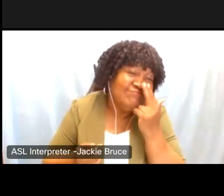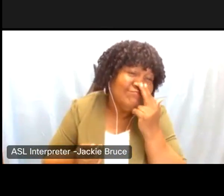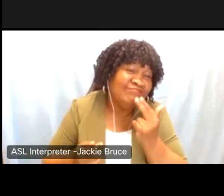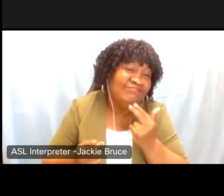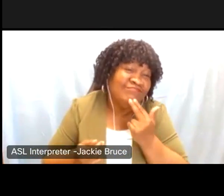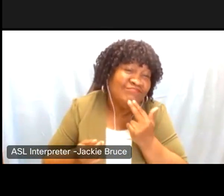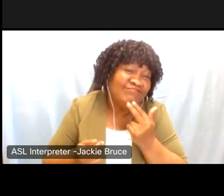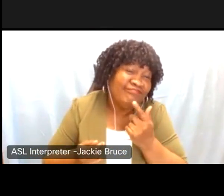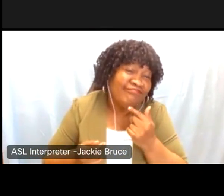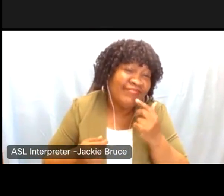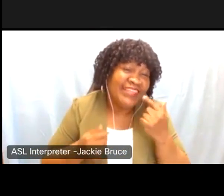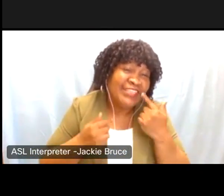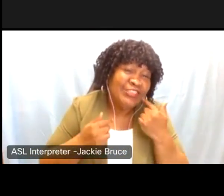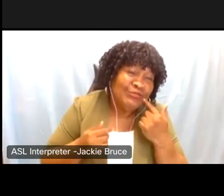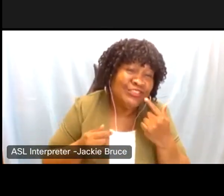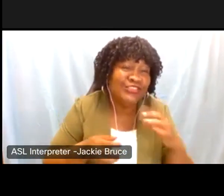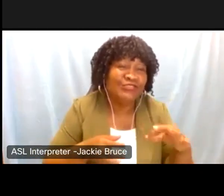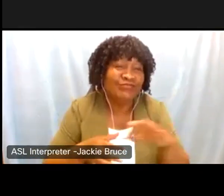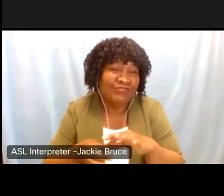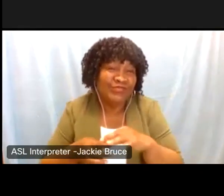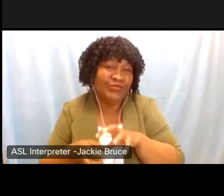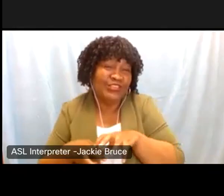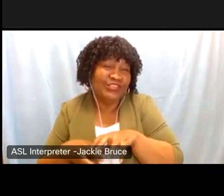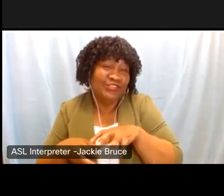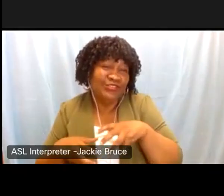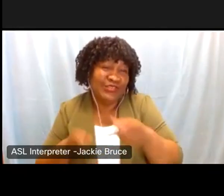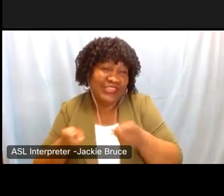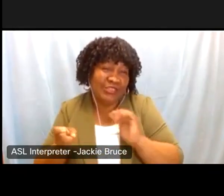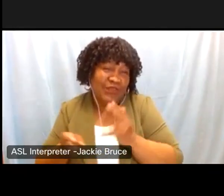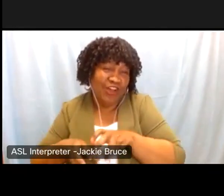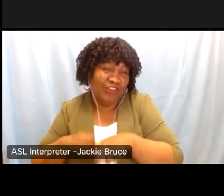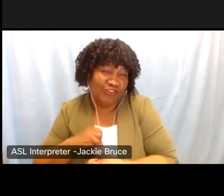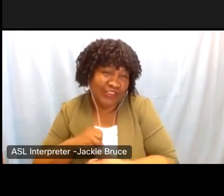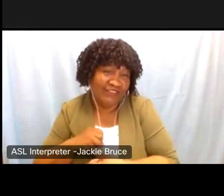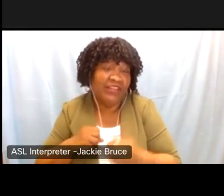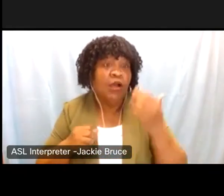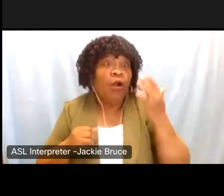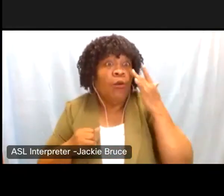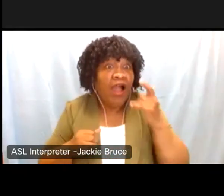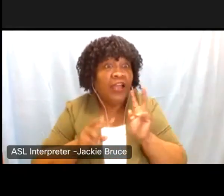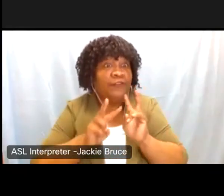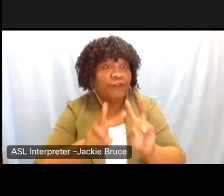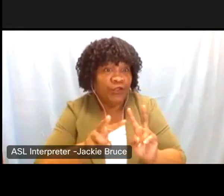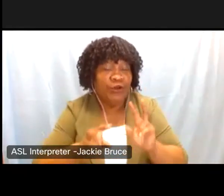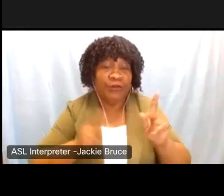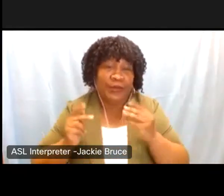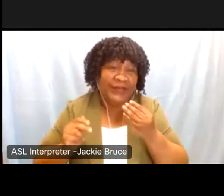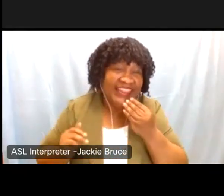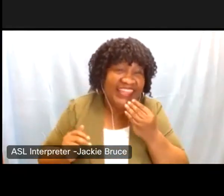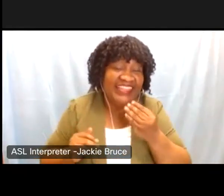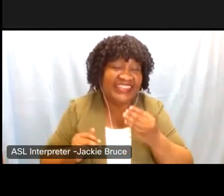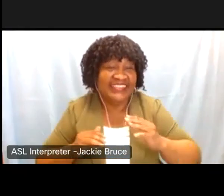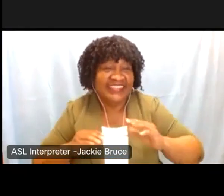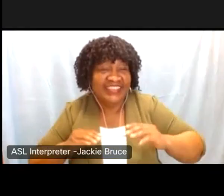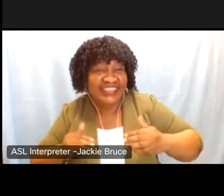very inappropriate to others because at funerals, we have wakes and people eat and drink and laugh and